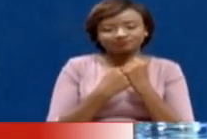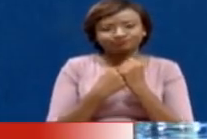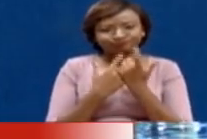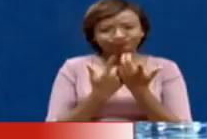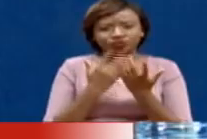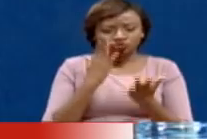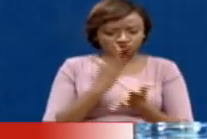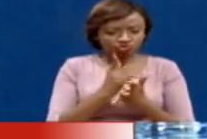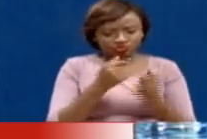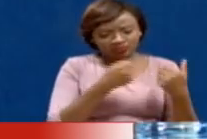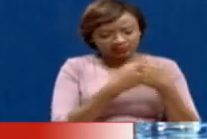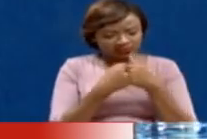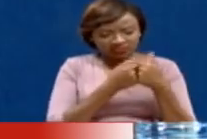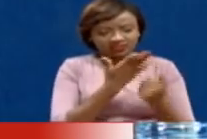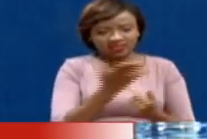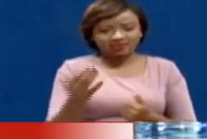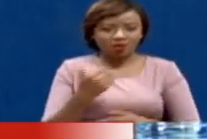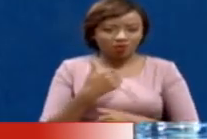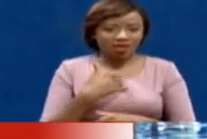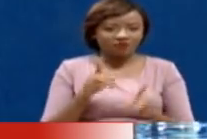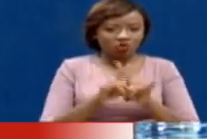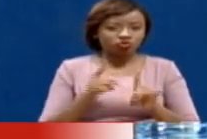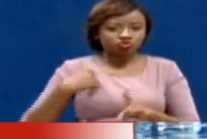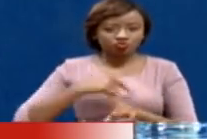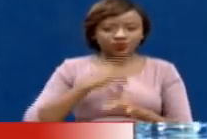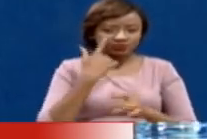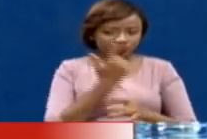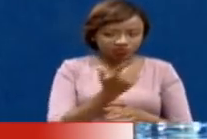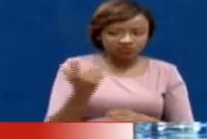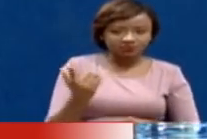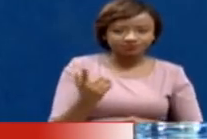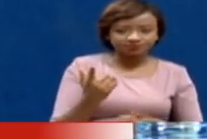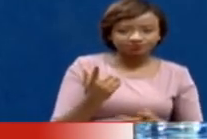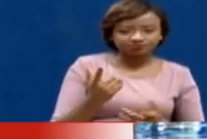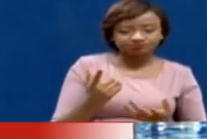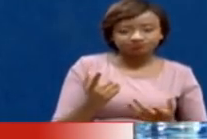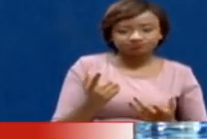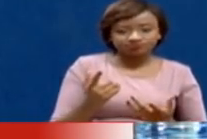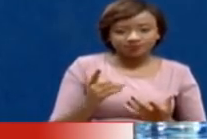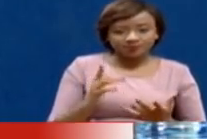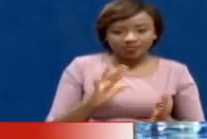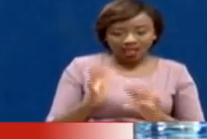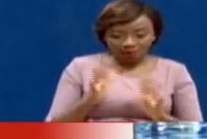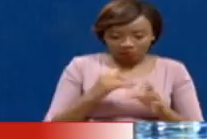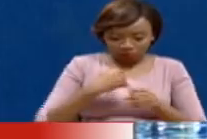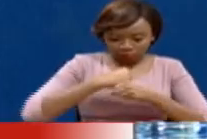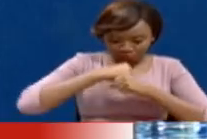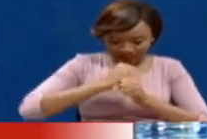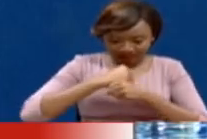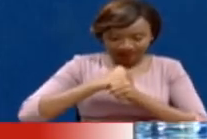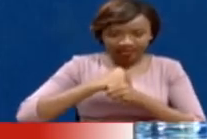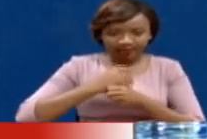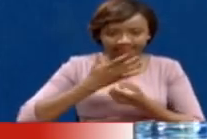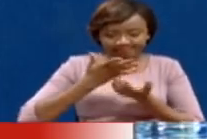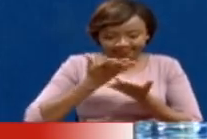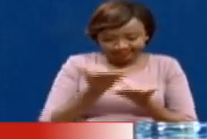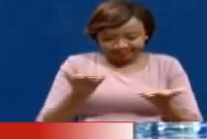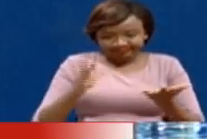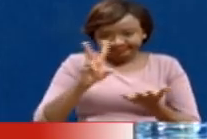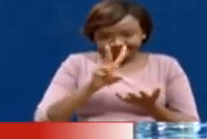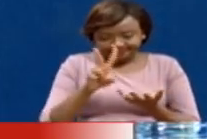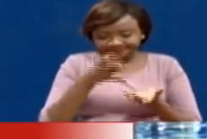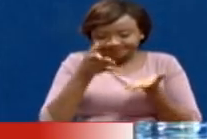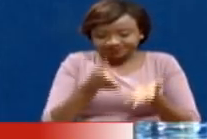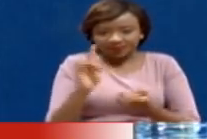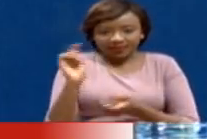this challenge, we are also looking at capability of local manufacturing of ventilators. And we are in